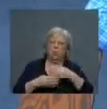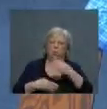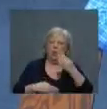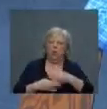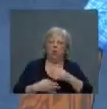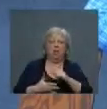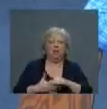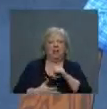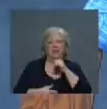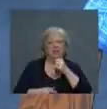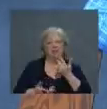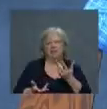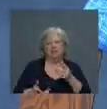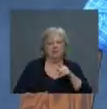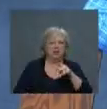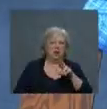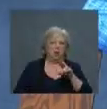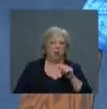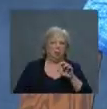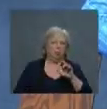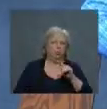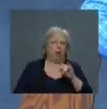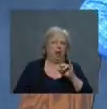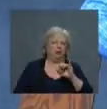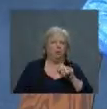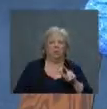That's not very practical.